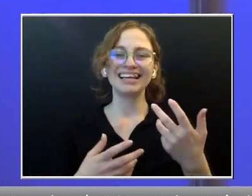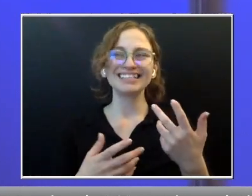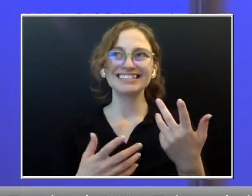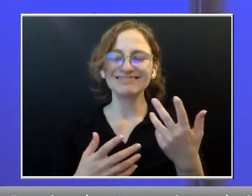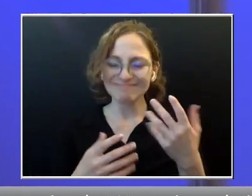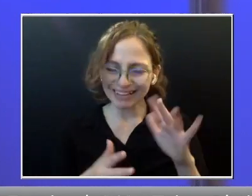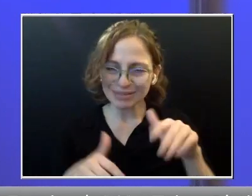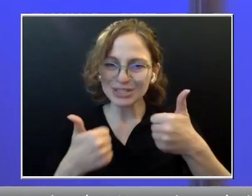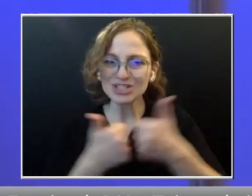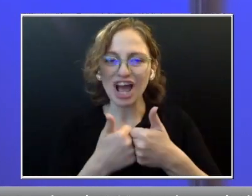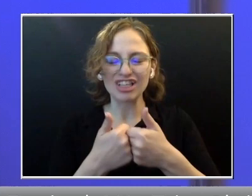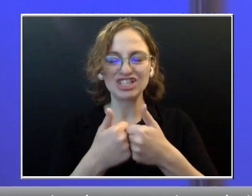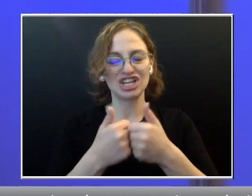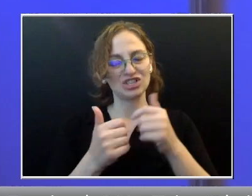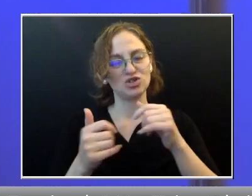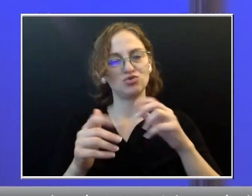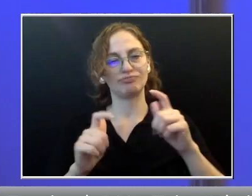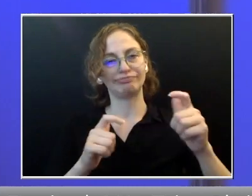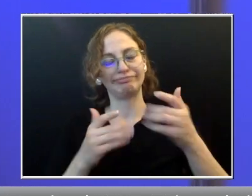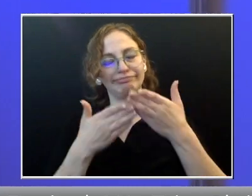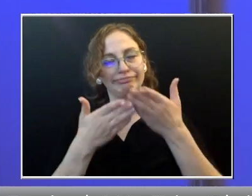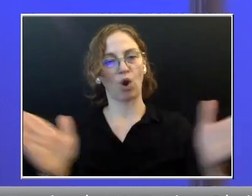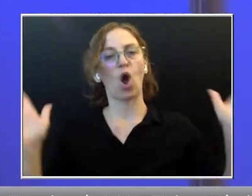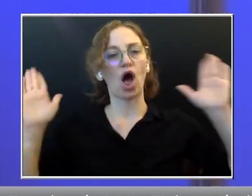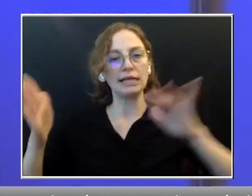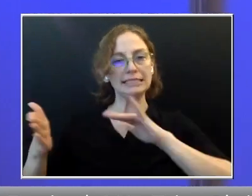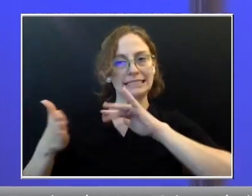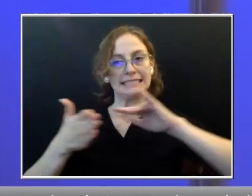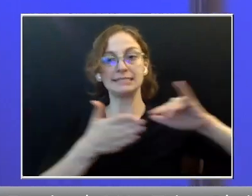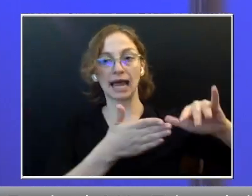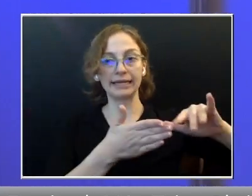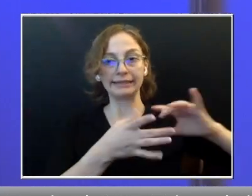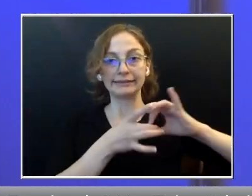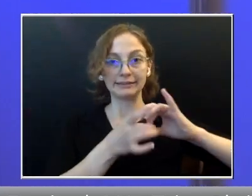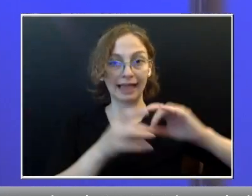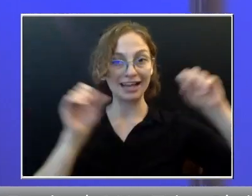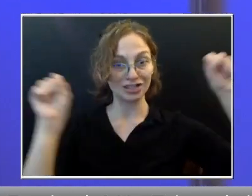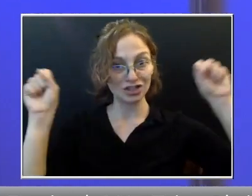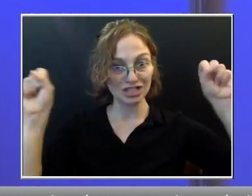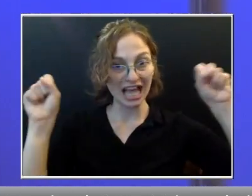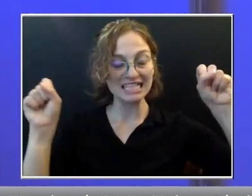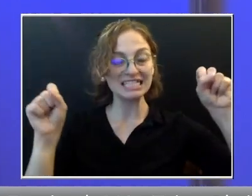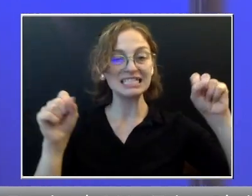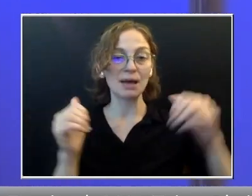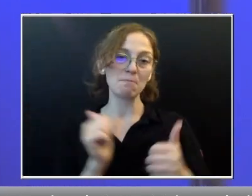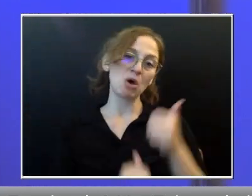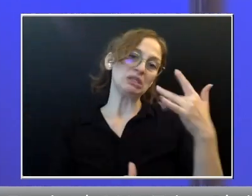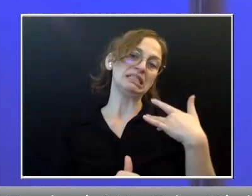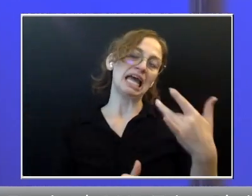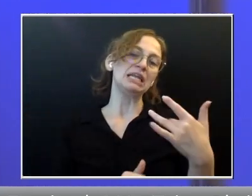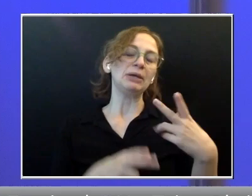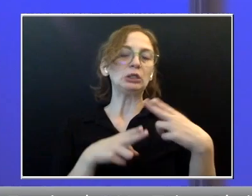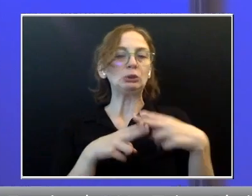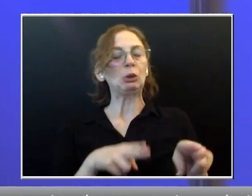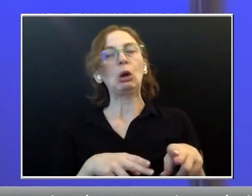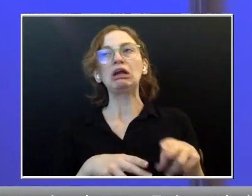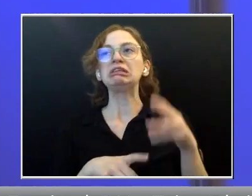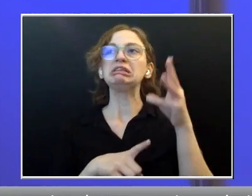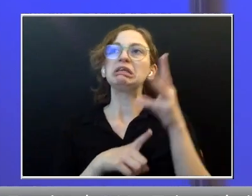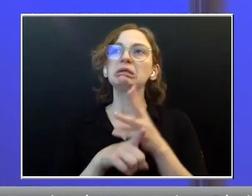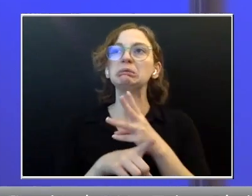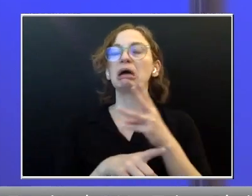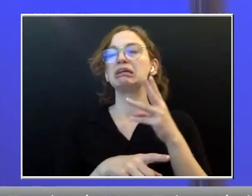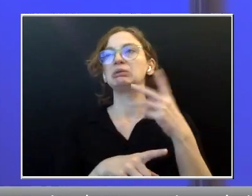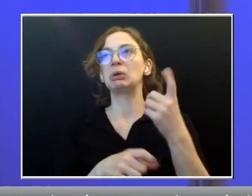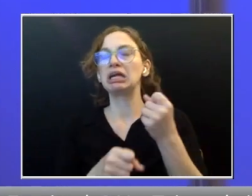exercise. Most of them are short-term, 6, 12, 24 months, but there's just usually not the money